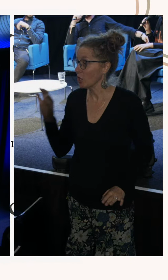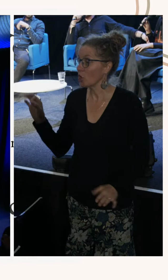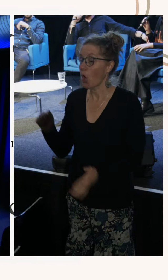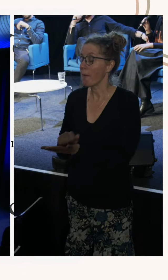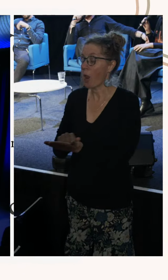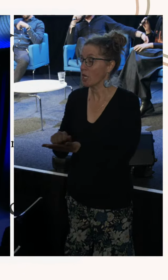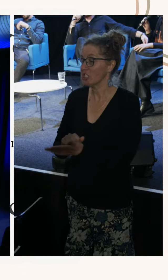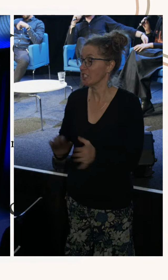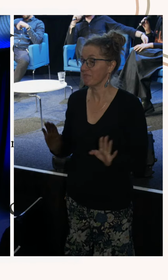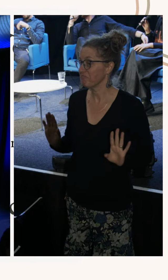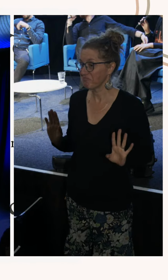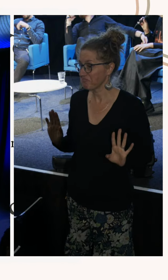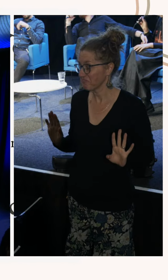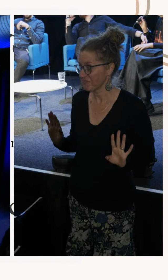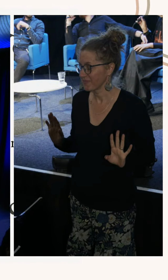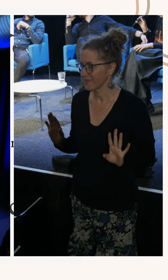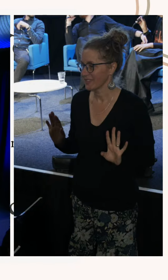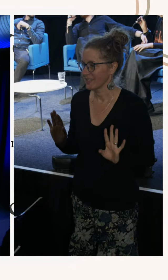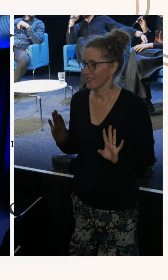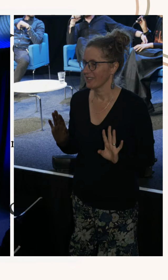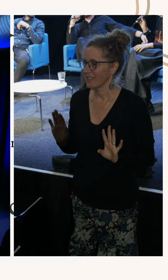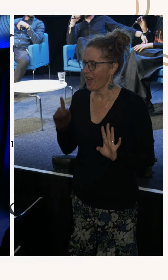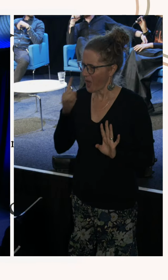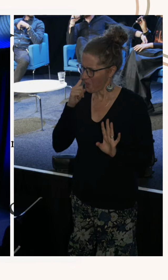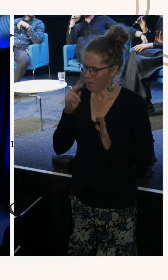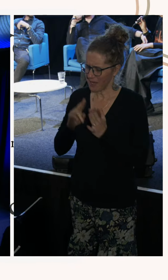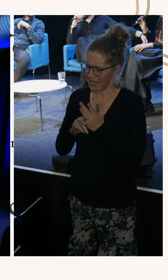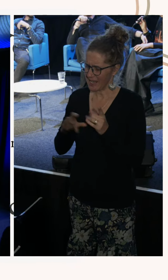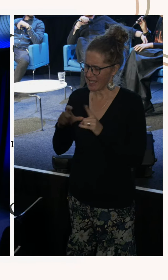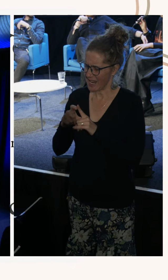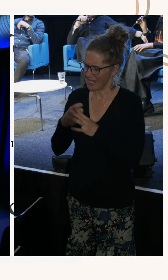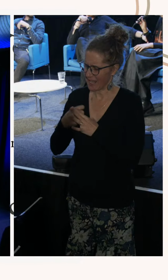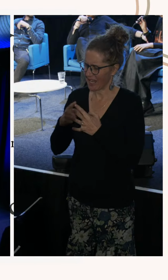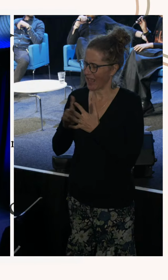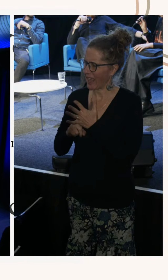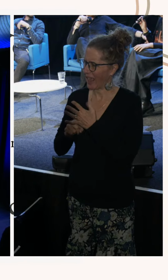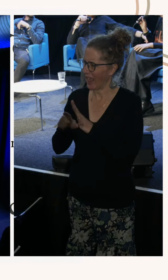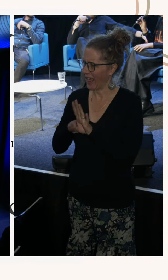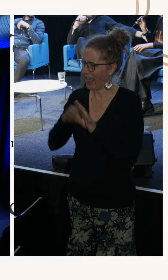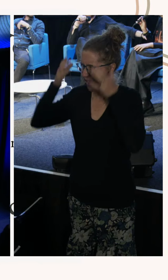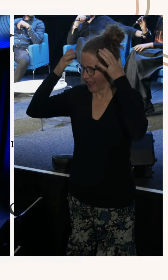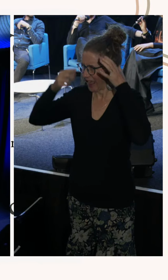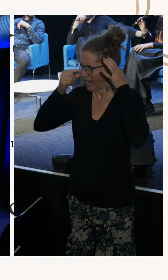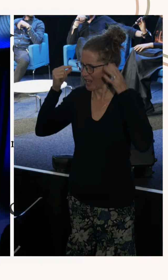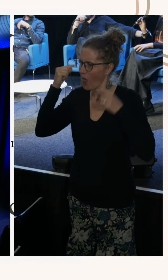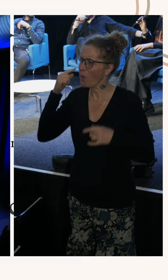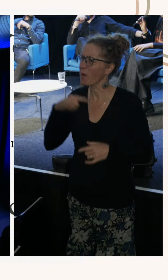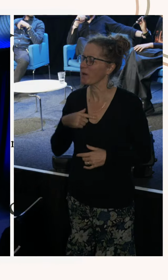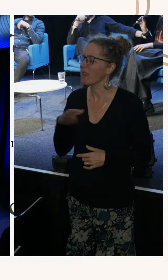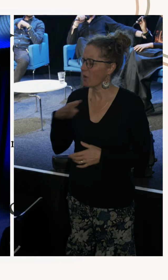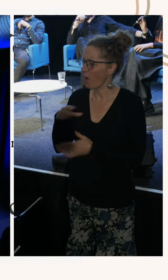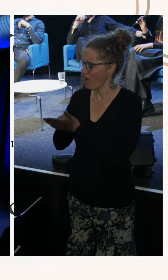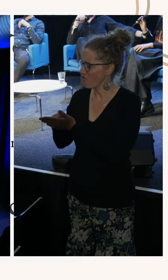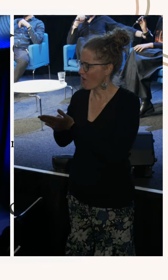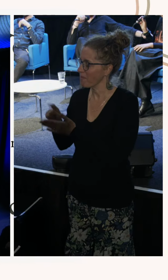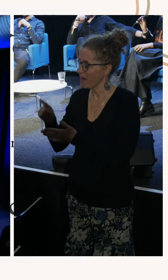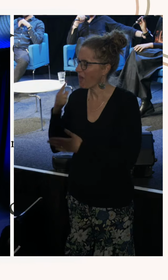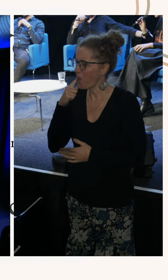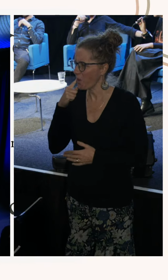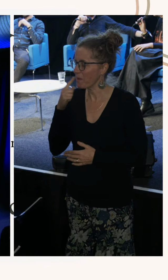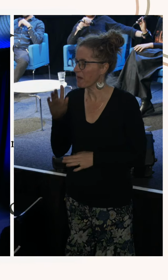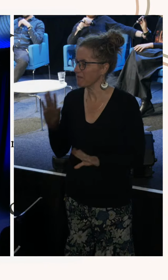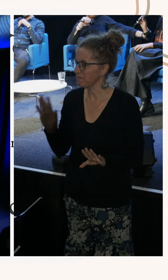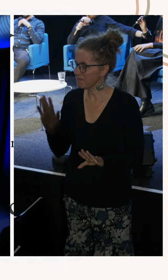apologies. I could have sworn it'd be Ned Kelly too, actually. But yeah, No, there you I go, also yeah. thought so. That's why I wrote the quiz. I really thought it was going to be Ned Kelly, but